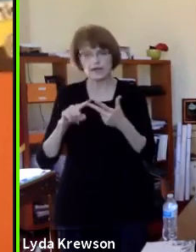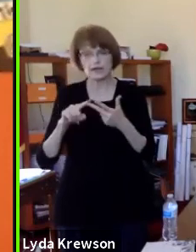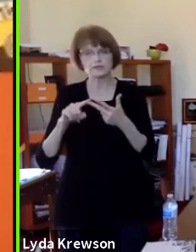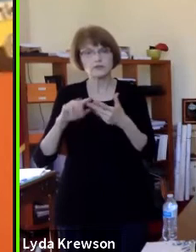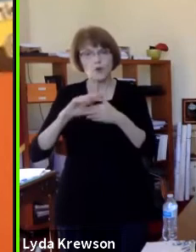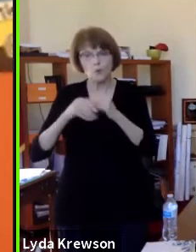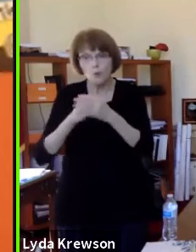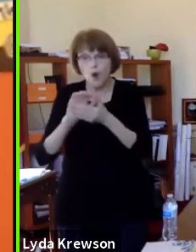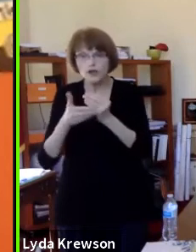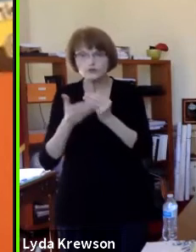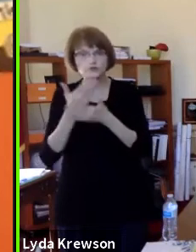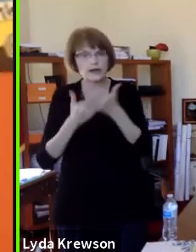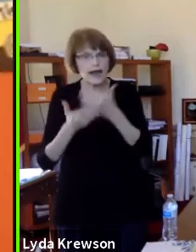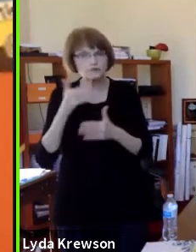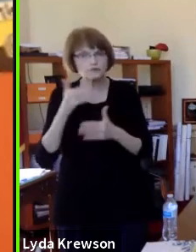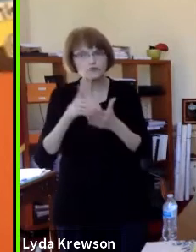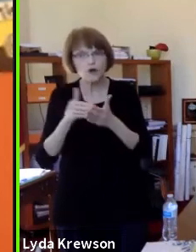a lot,